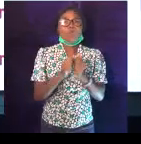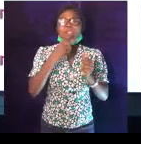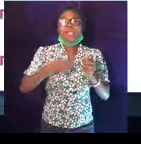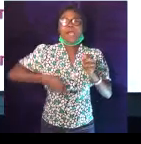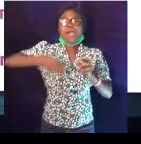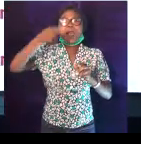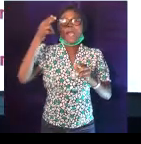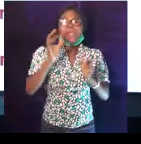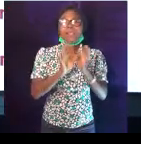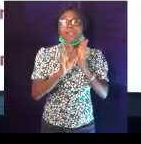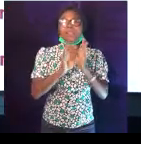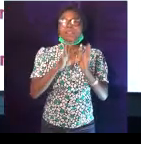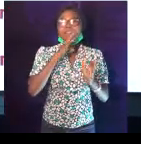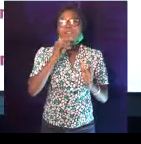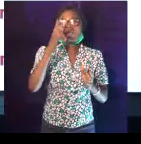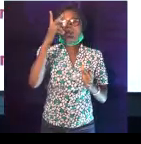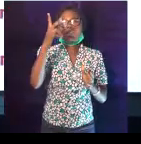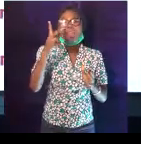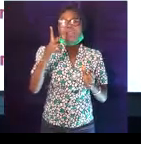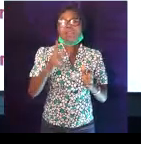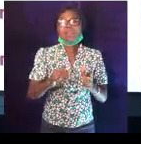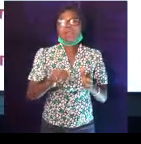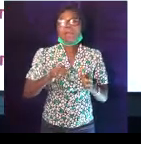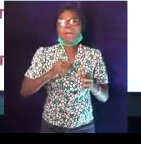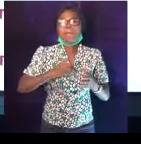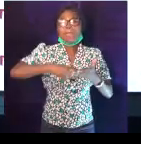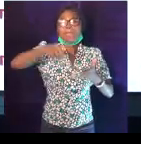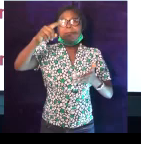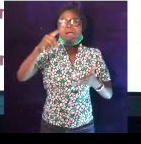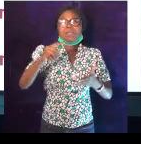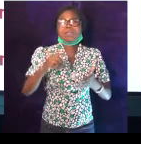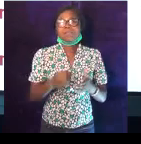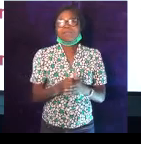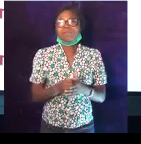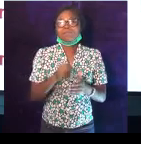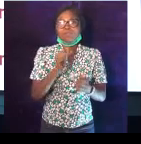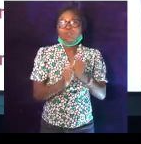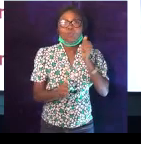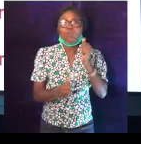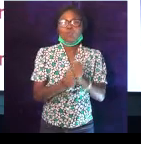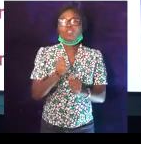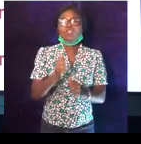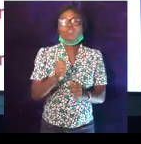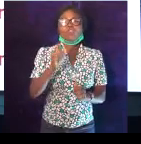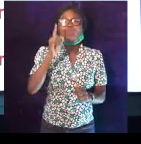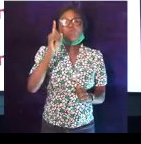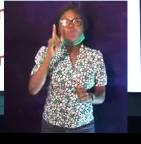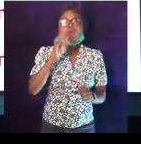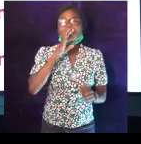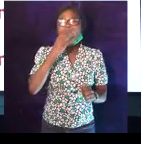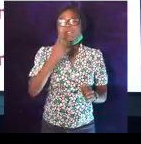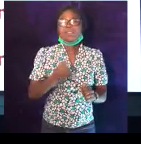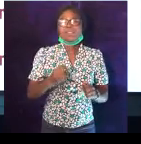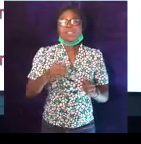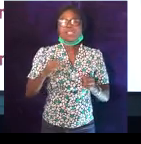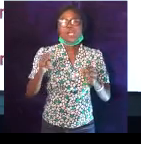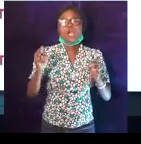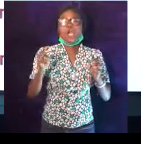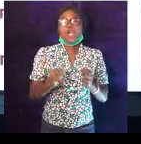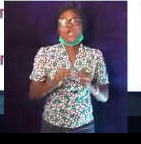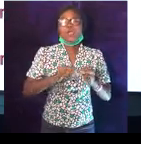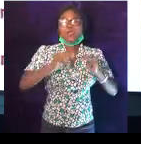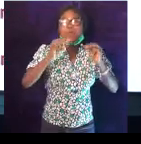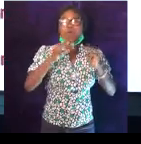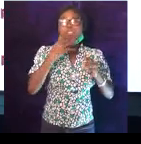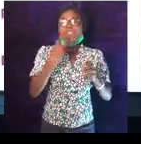count is 3 marks with a count of 40. So which one is the mode? Is it 3 or 40? It